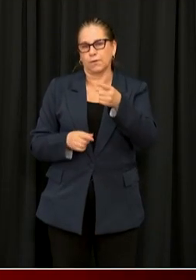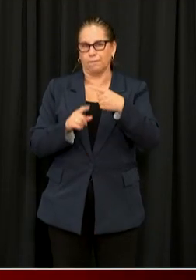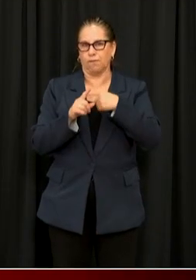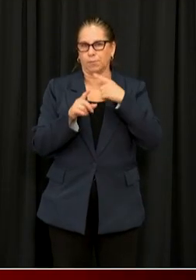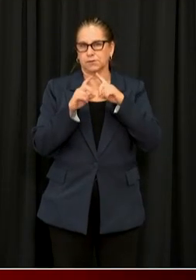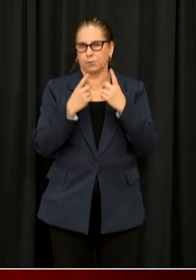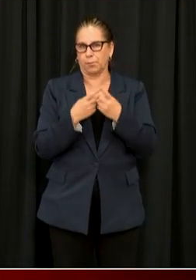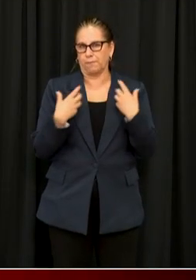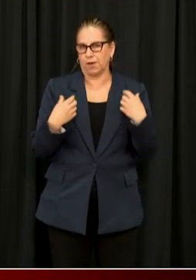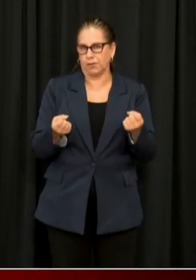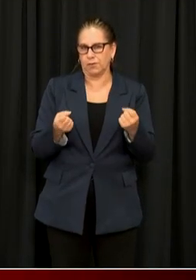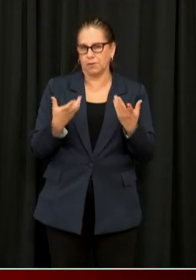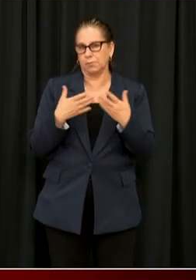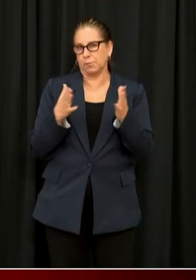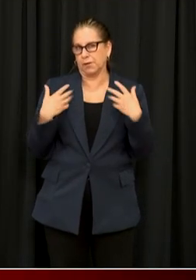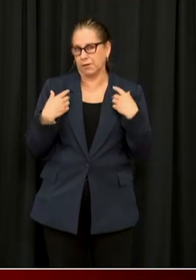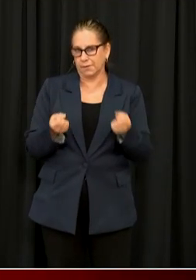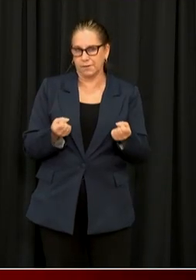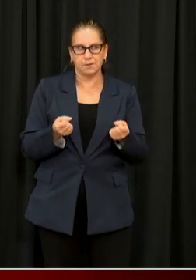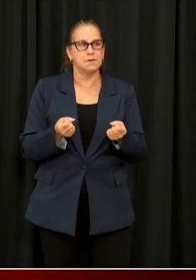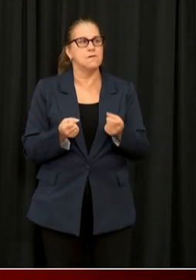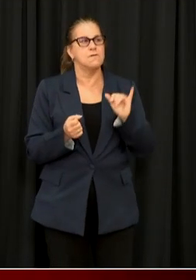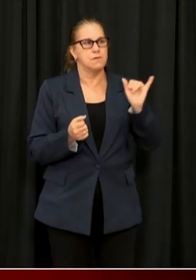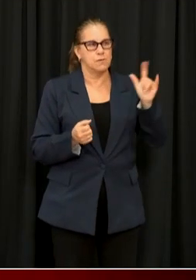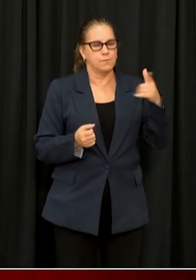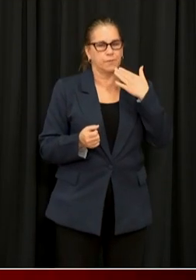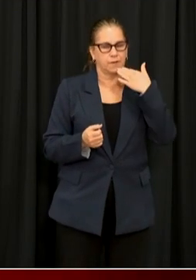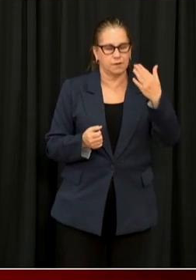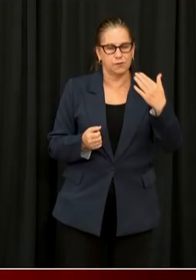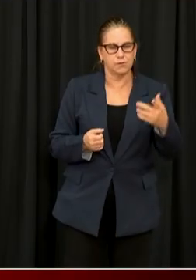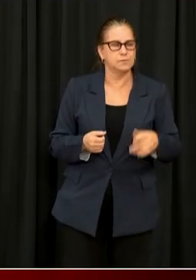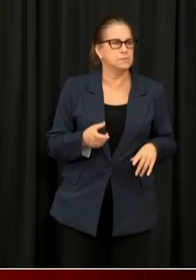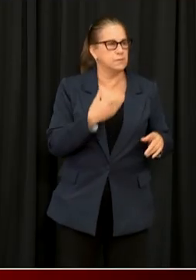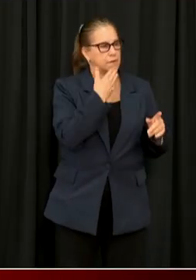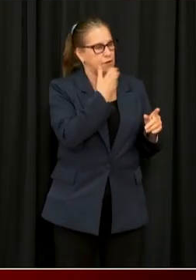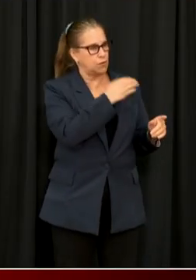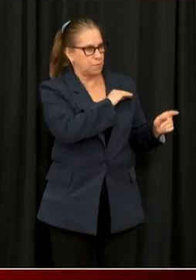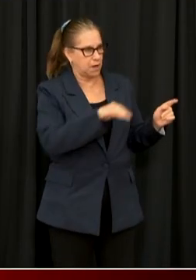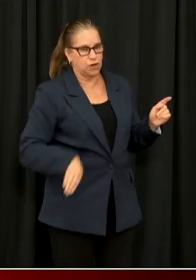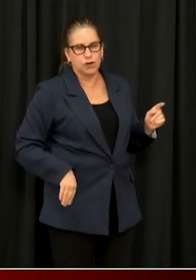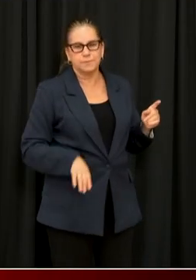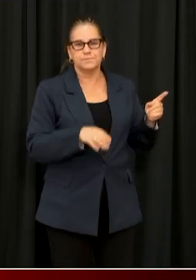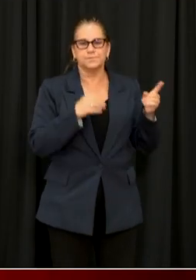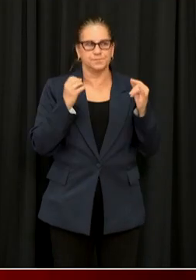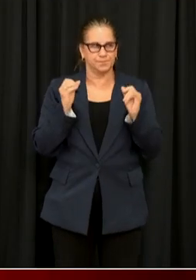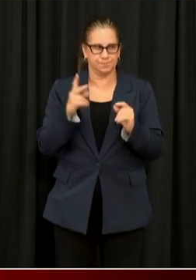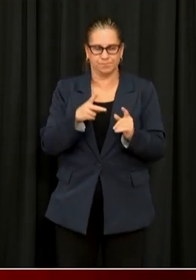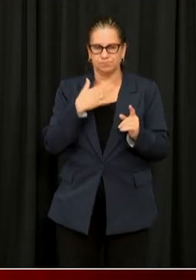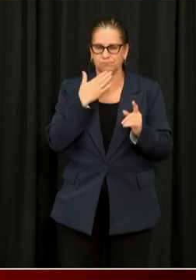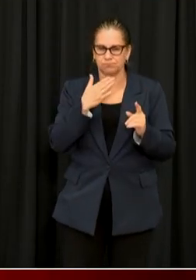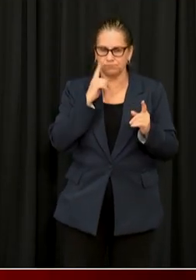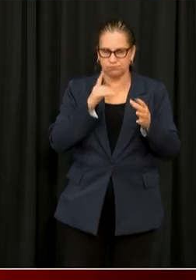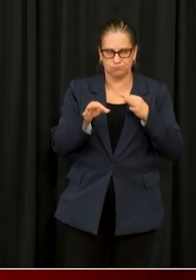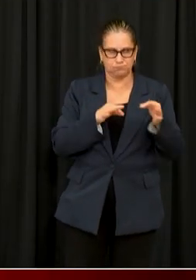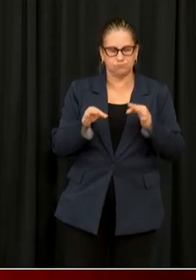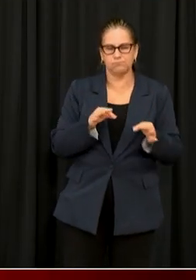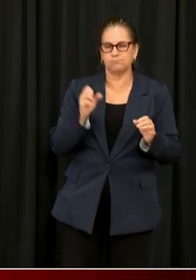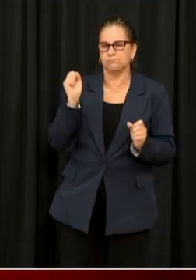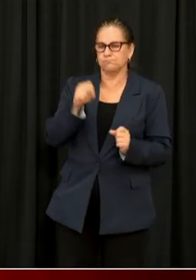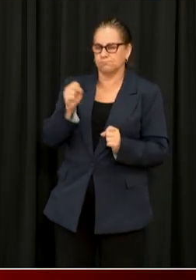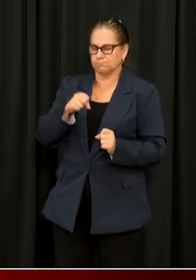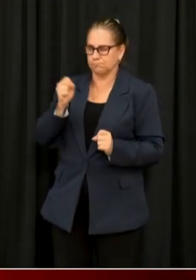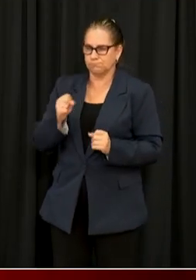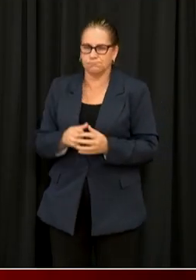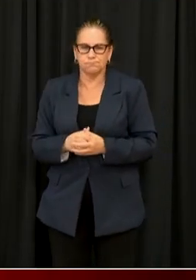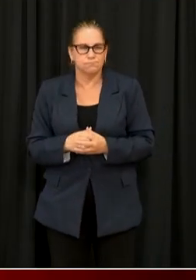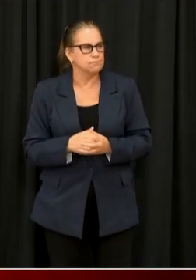So thank you, Mayor, and we really appreciate this opportunity to outline for individuals what we